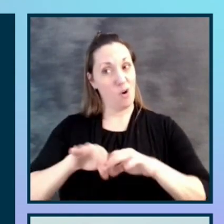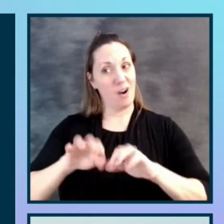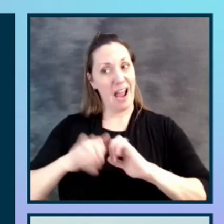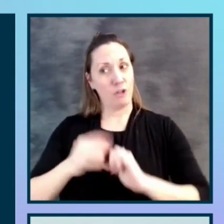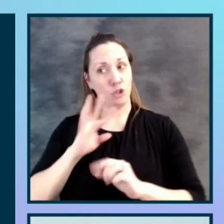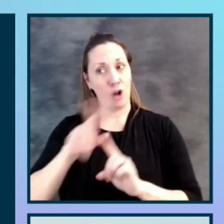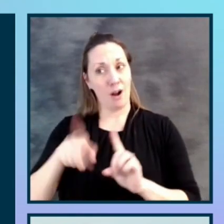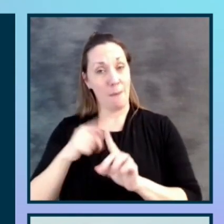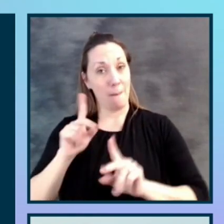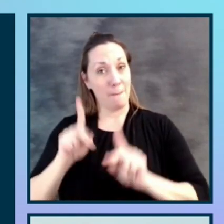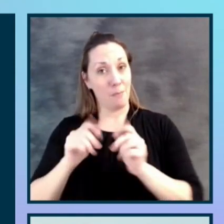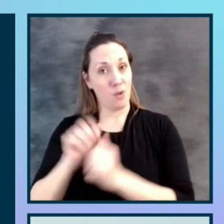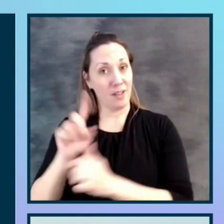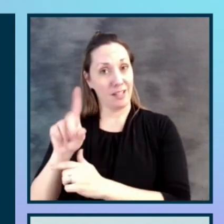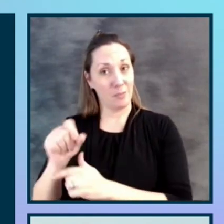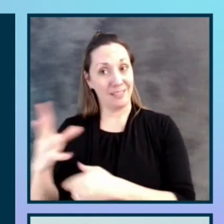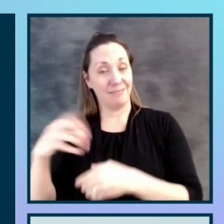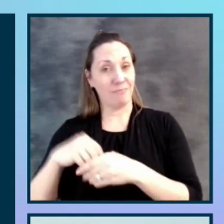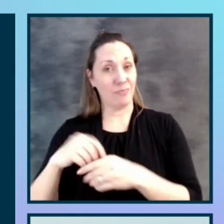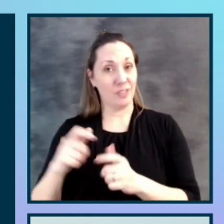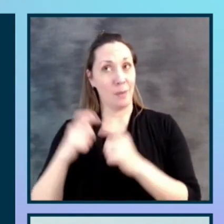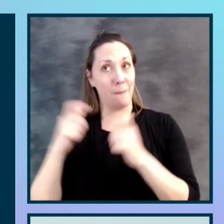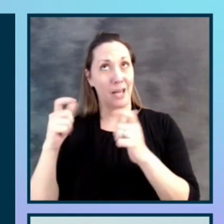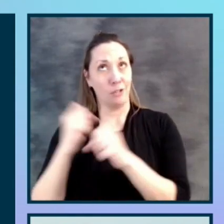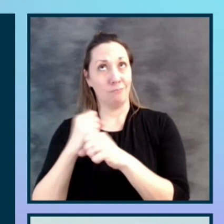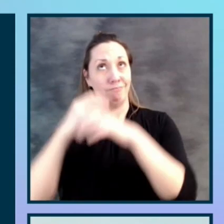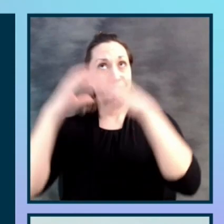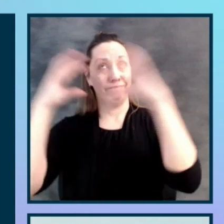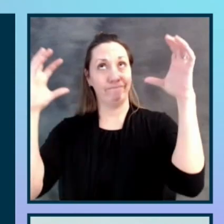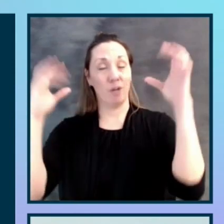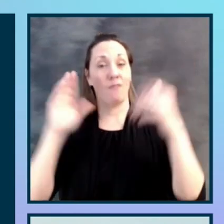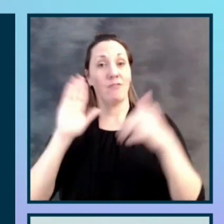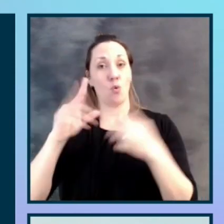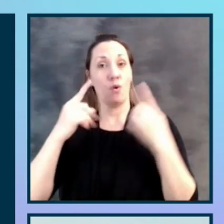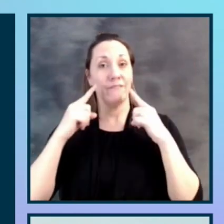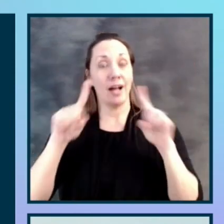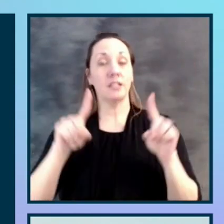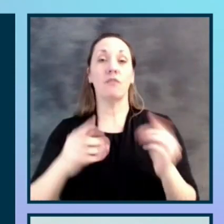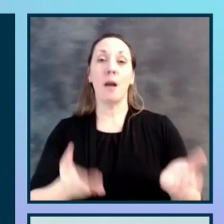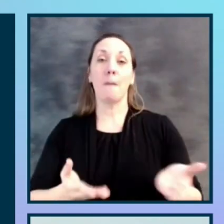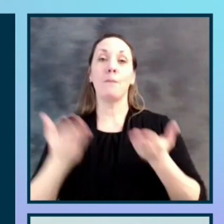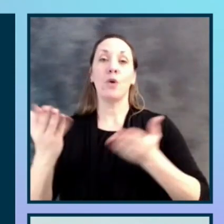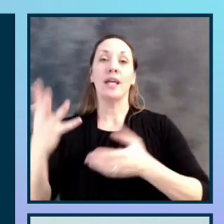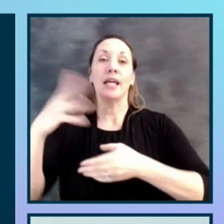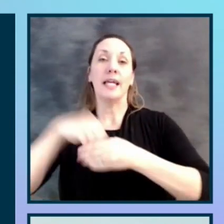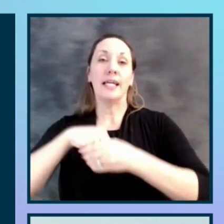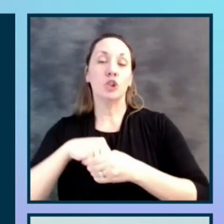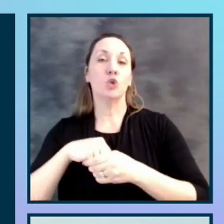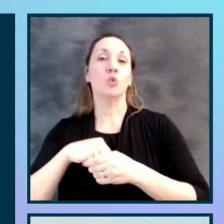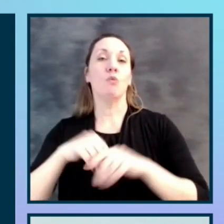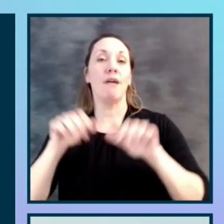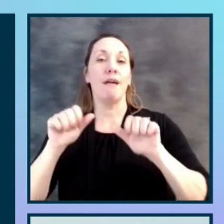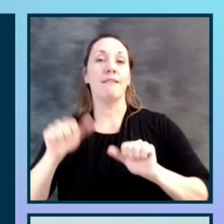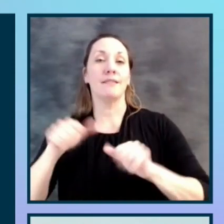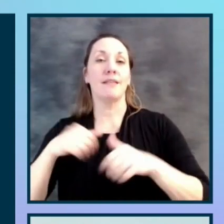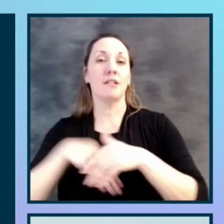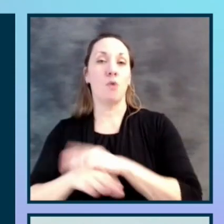disabilities factors into the bigger picture of your effectiveness in bringing about an accessible culture within your organization.